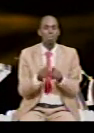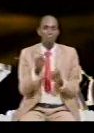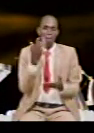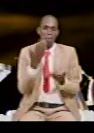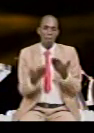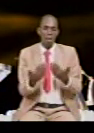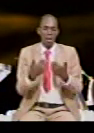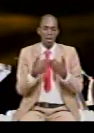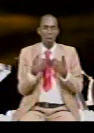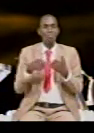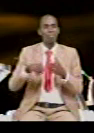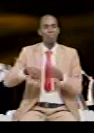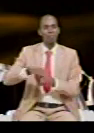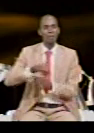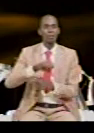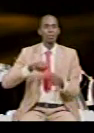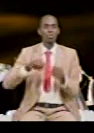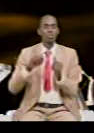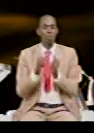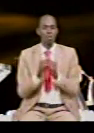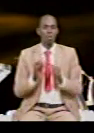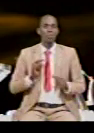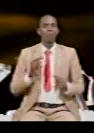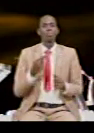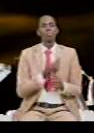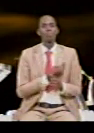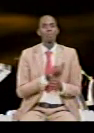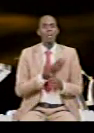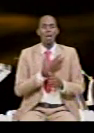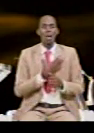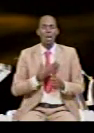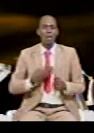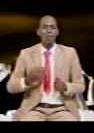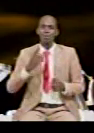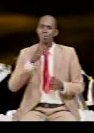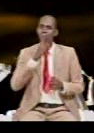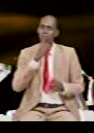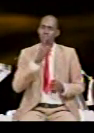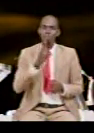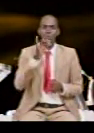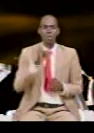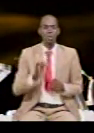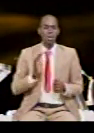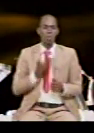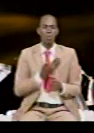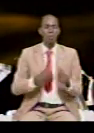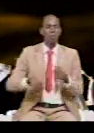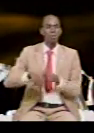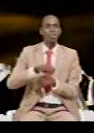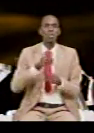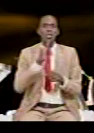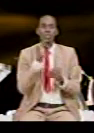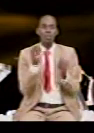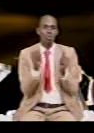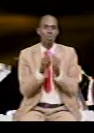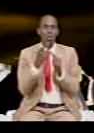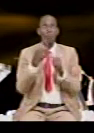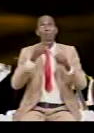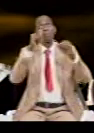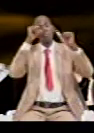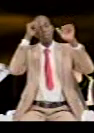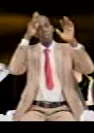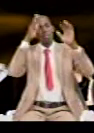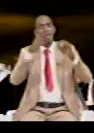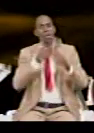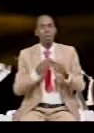have fellowship with us. And truly our fellowship is with the Father and